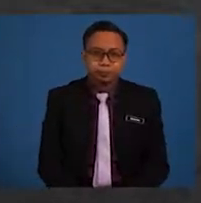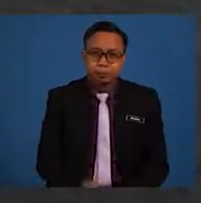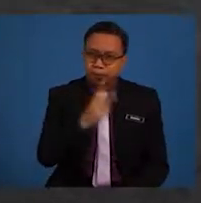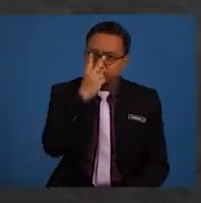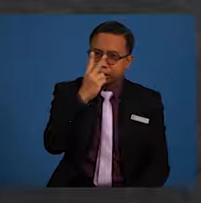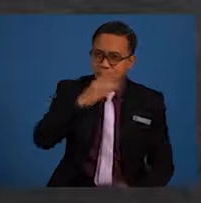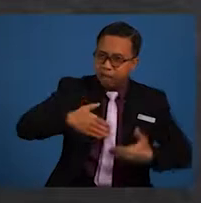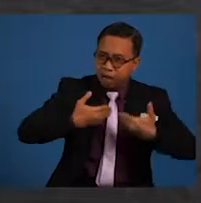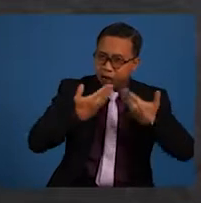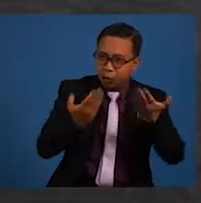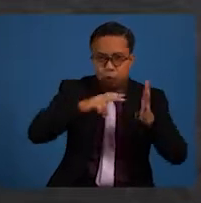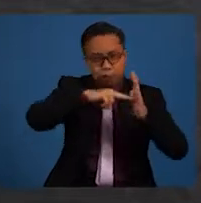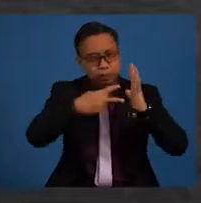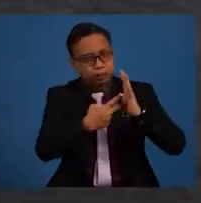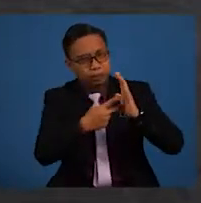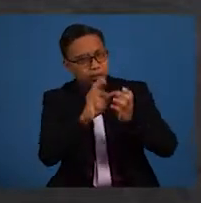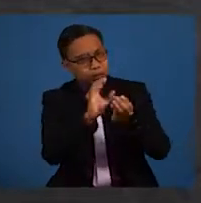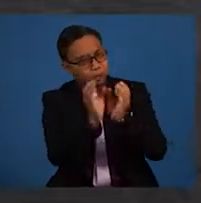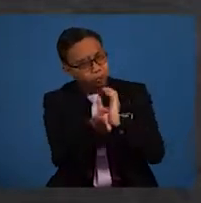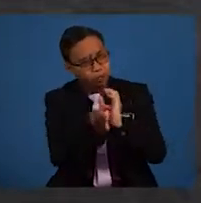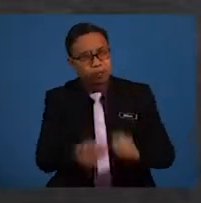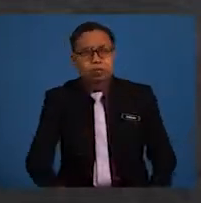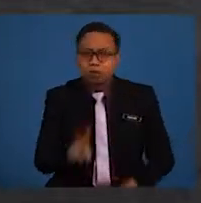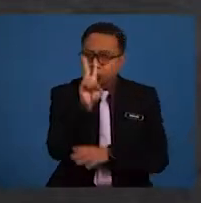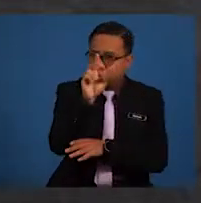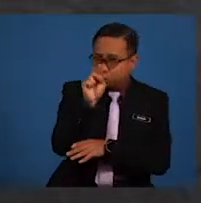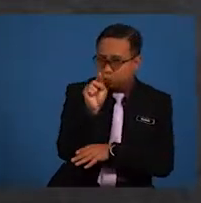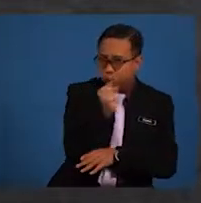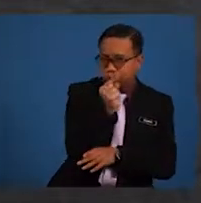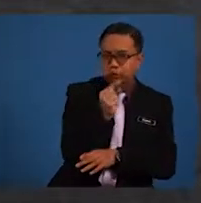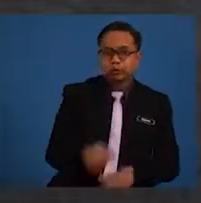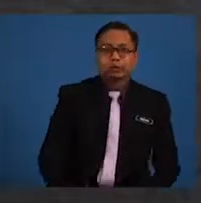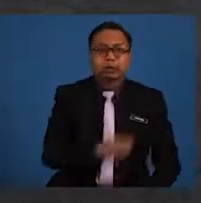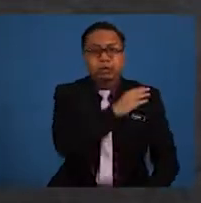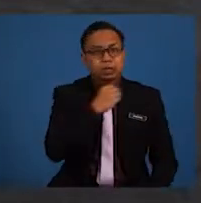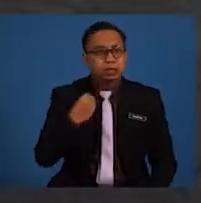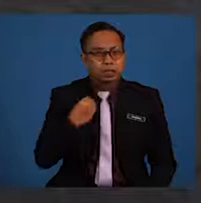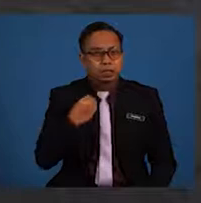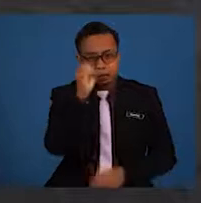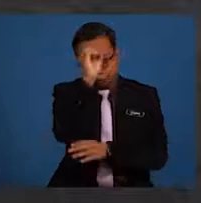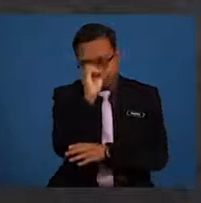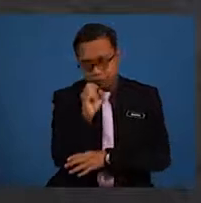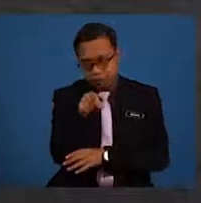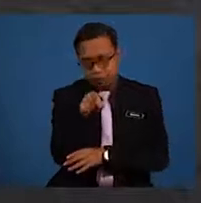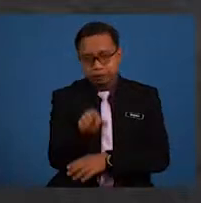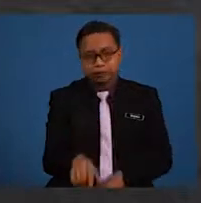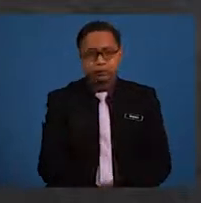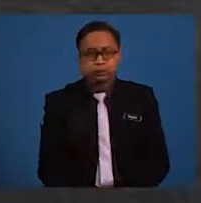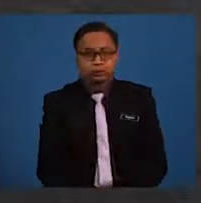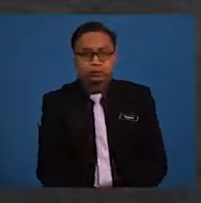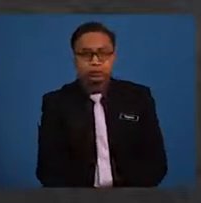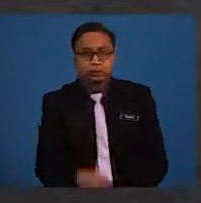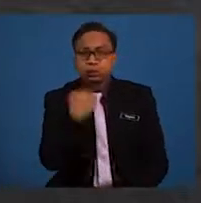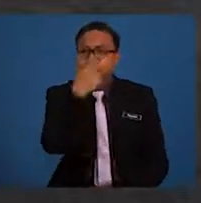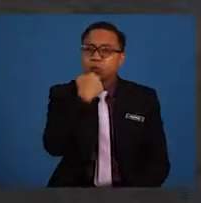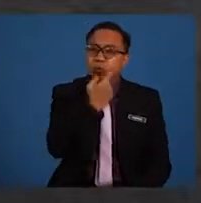See how the meaning can change with the two commas and an exclamation mark. Who